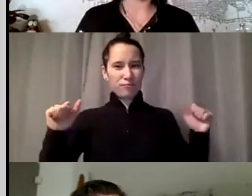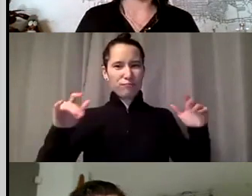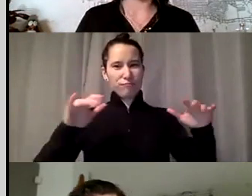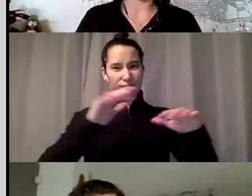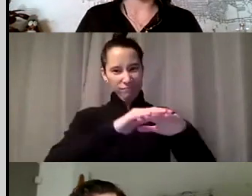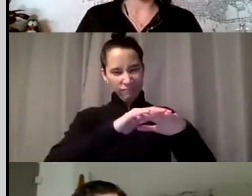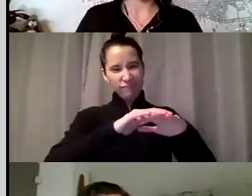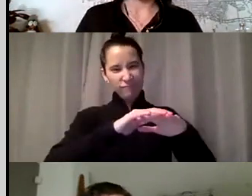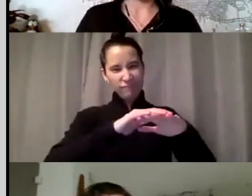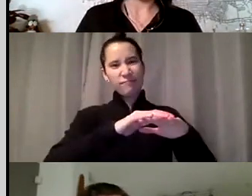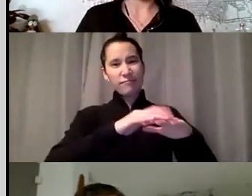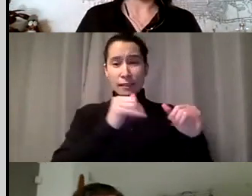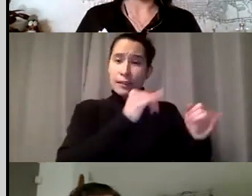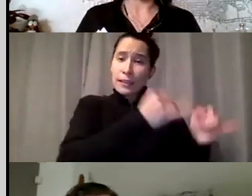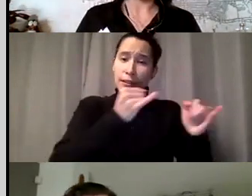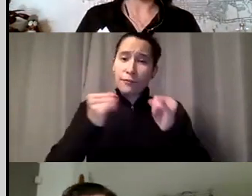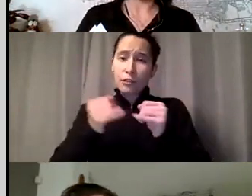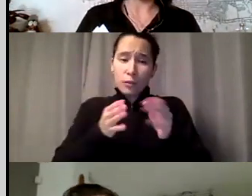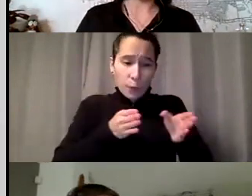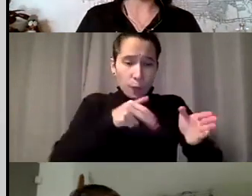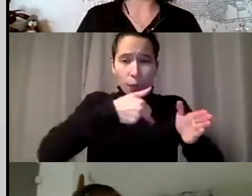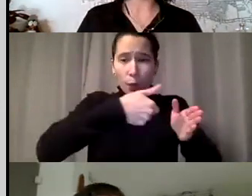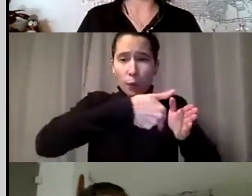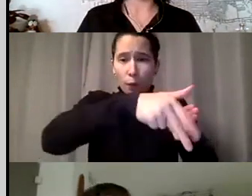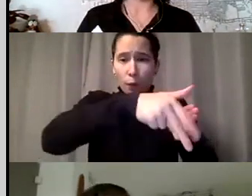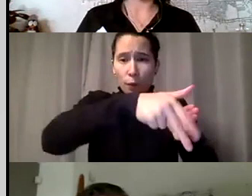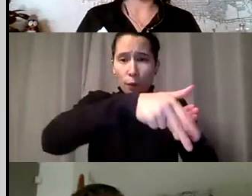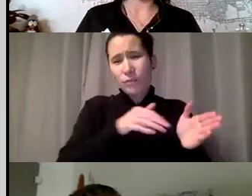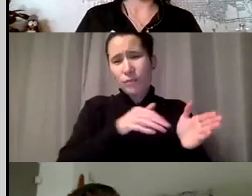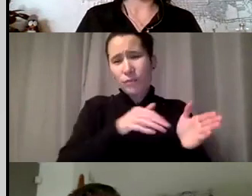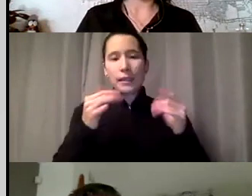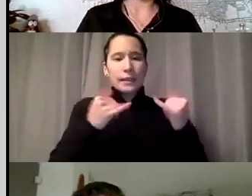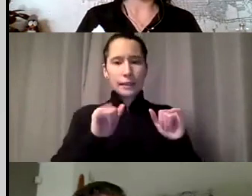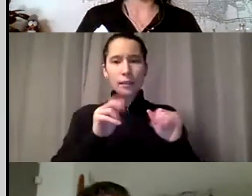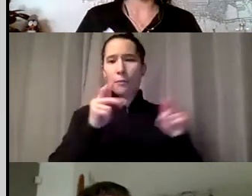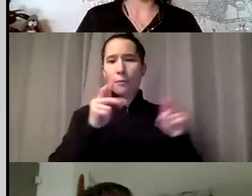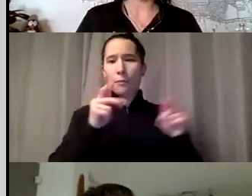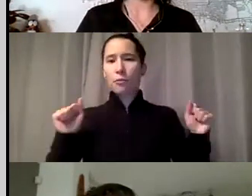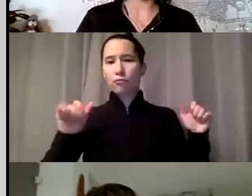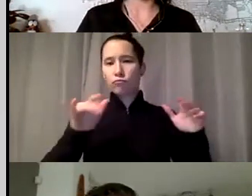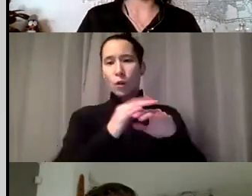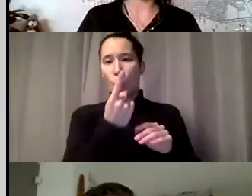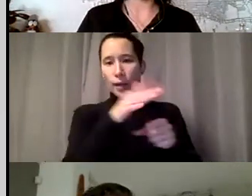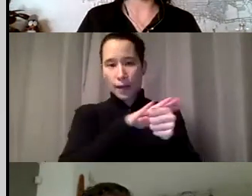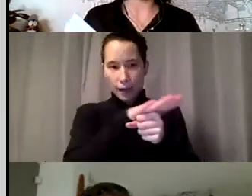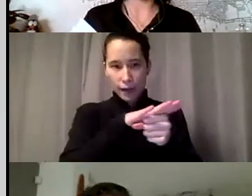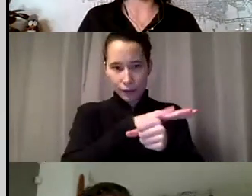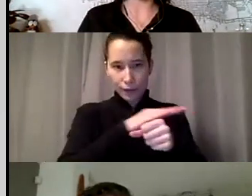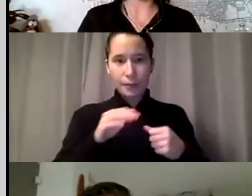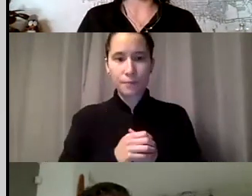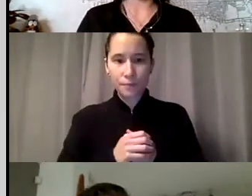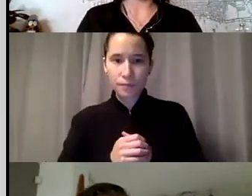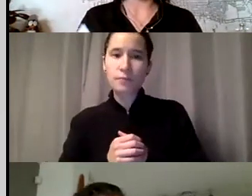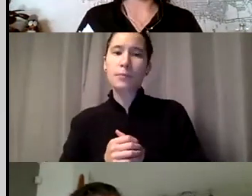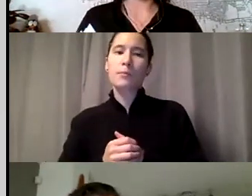avoided at this time. So there will not be a separation between individual and team. It is adult sport as